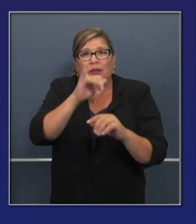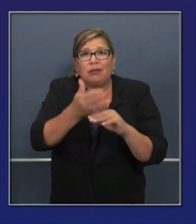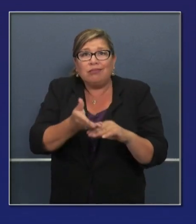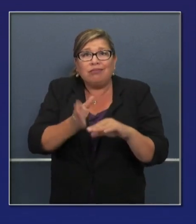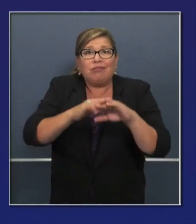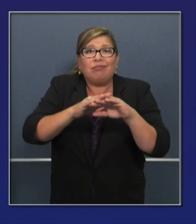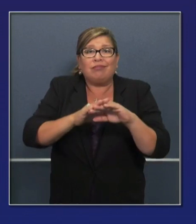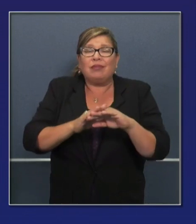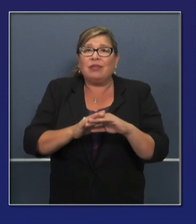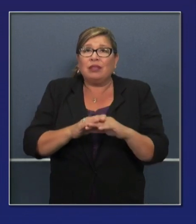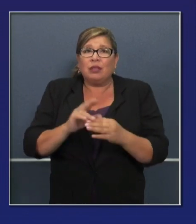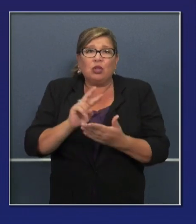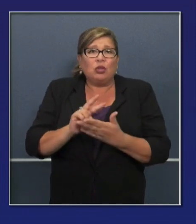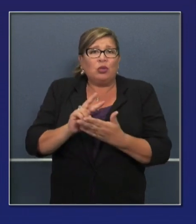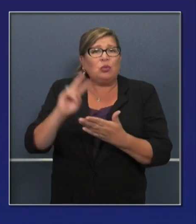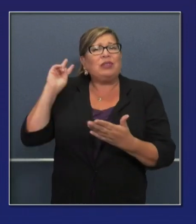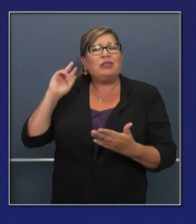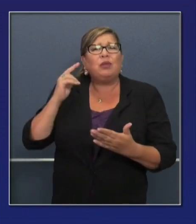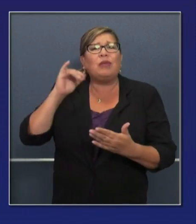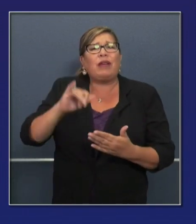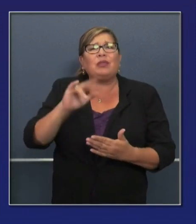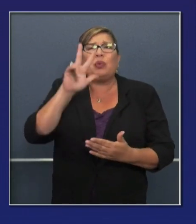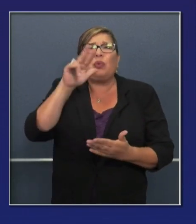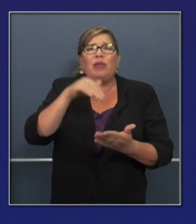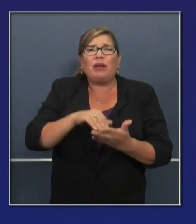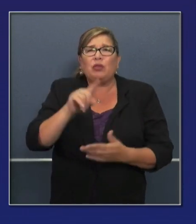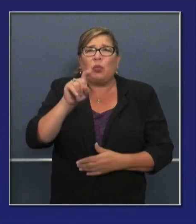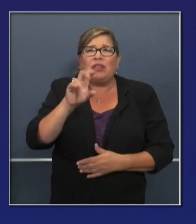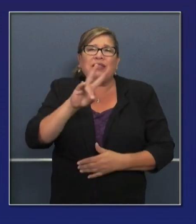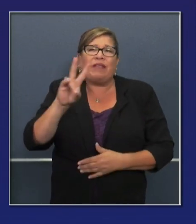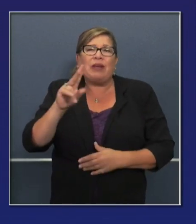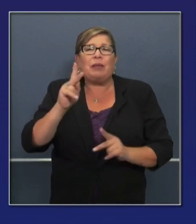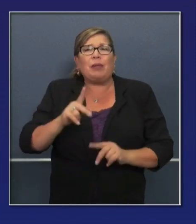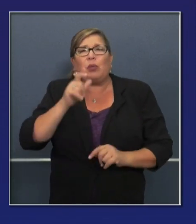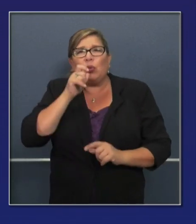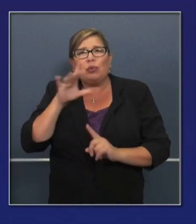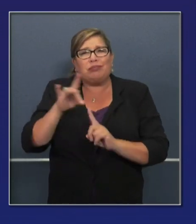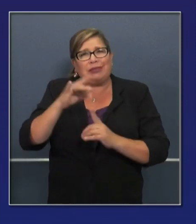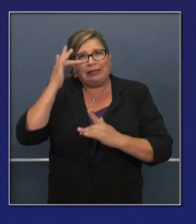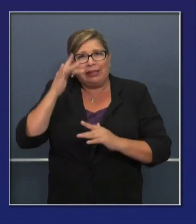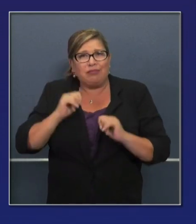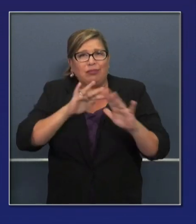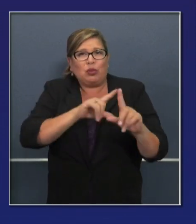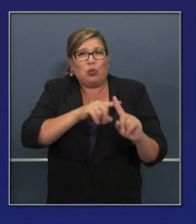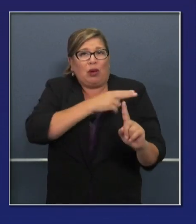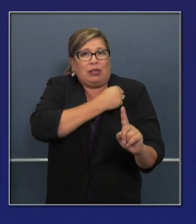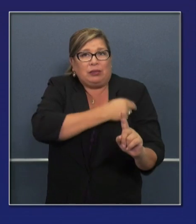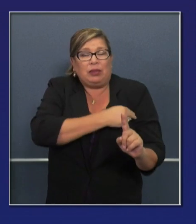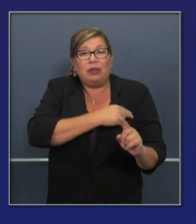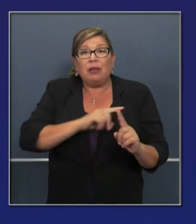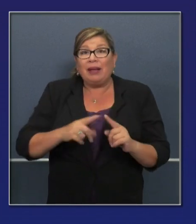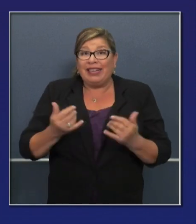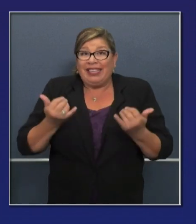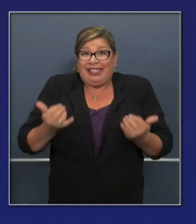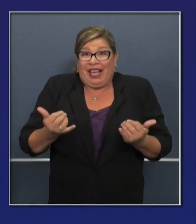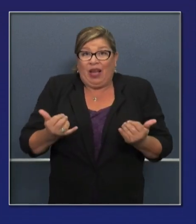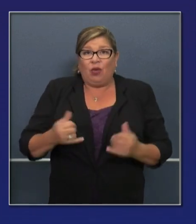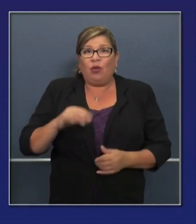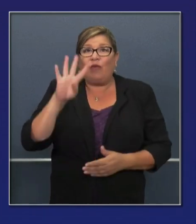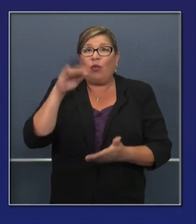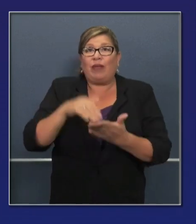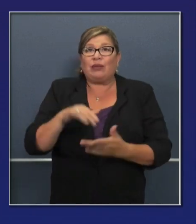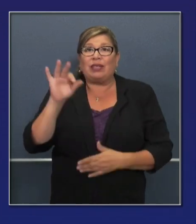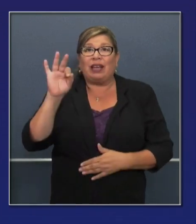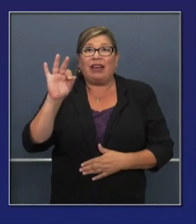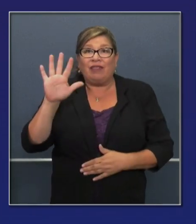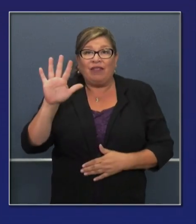3,177 individuals were hospitalized for COVID-19. Today, over at least 24-hour reporting period,